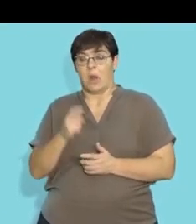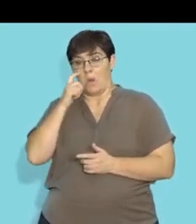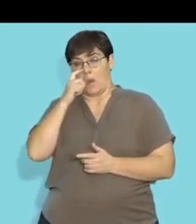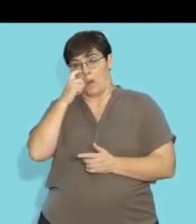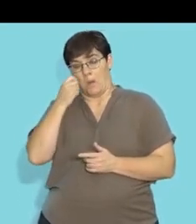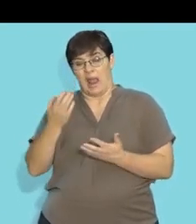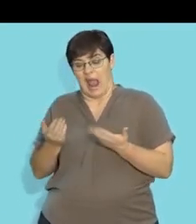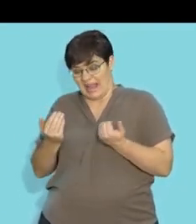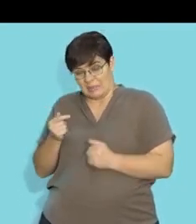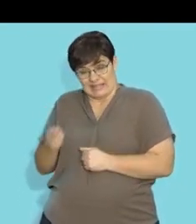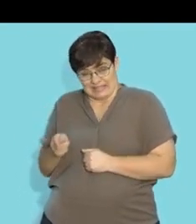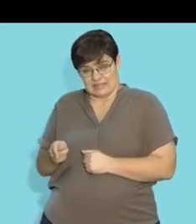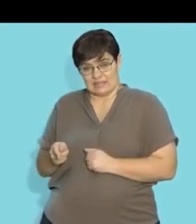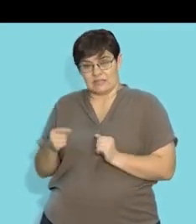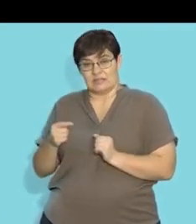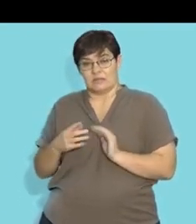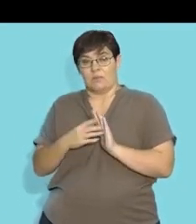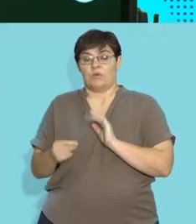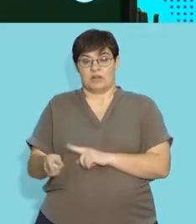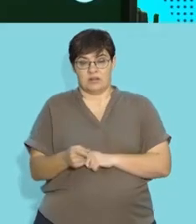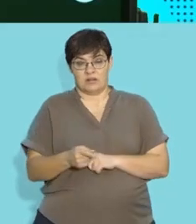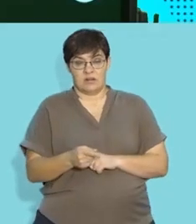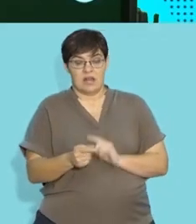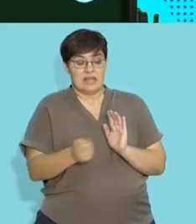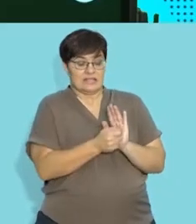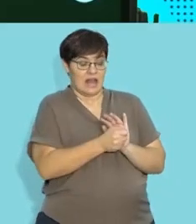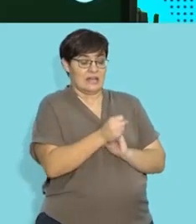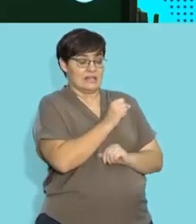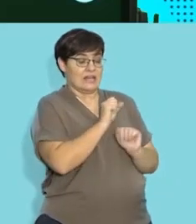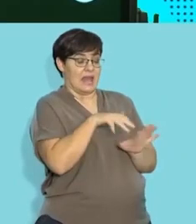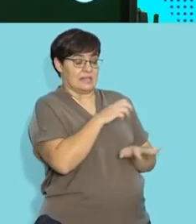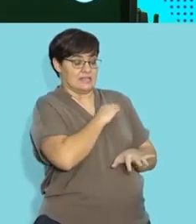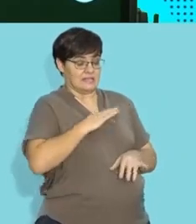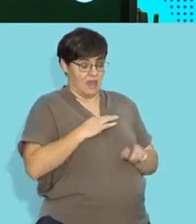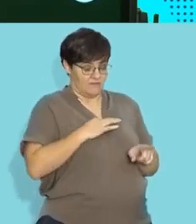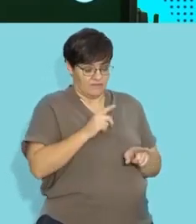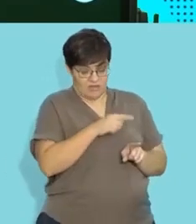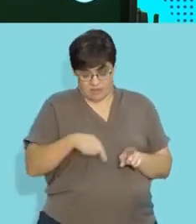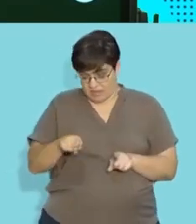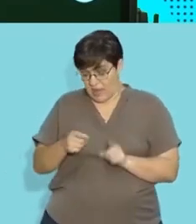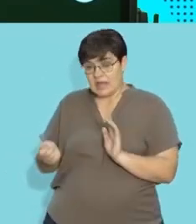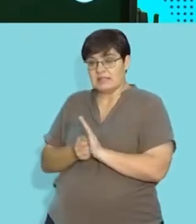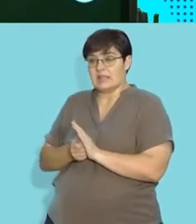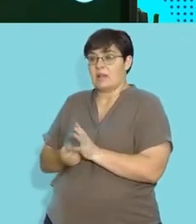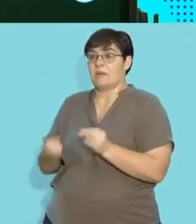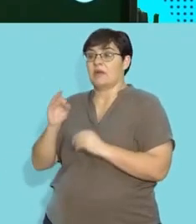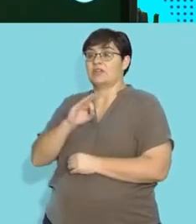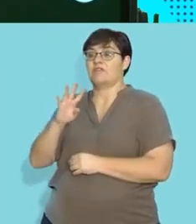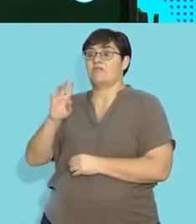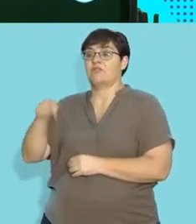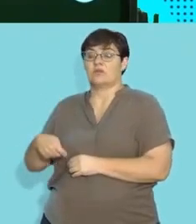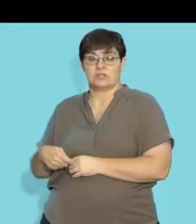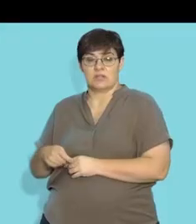the expected. Using the regression model, the sales for using staff members should be 19. But the